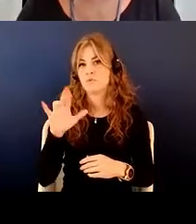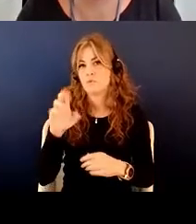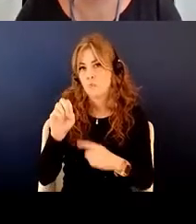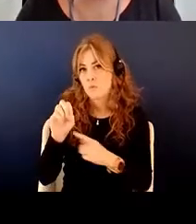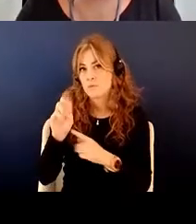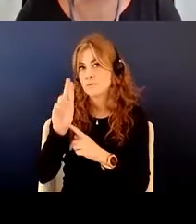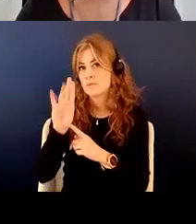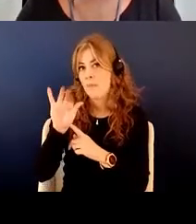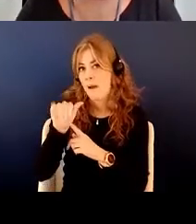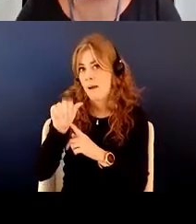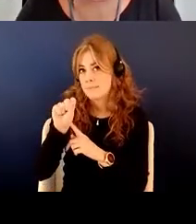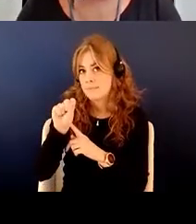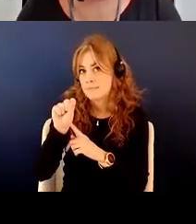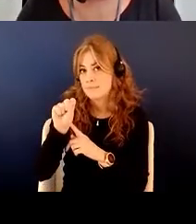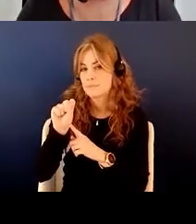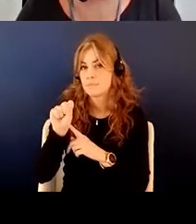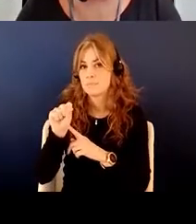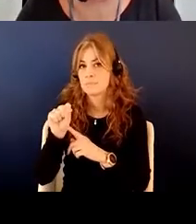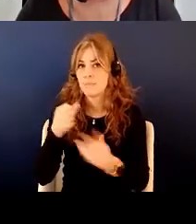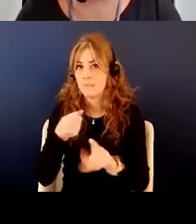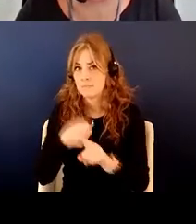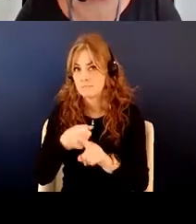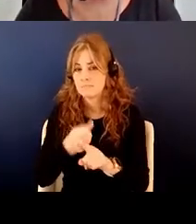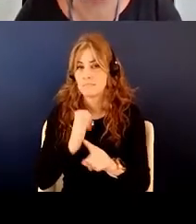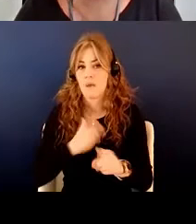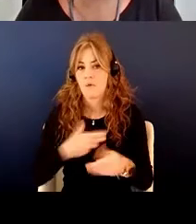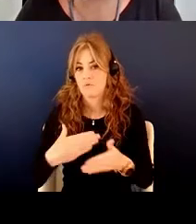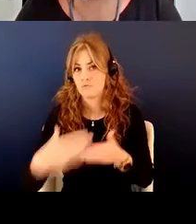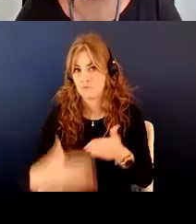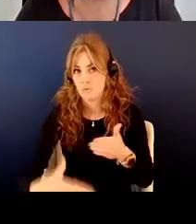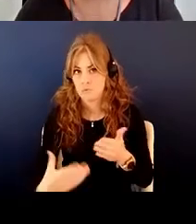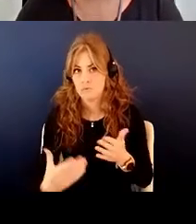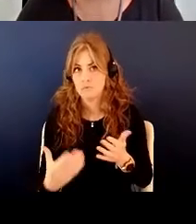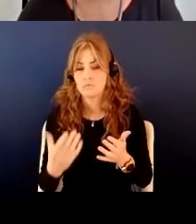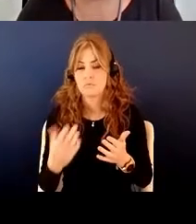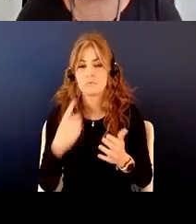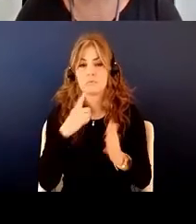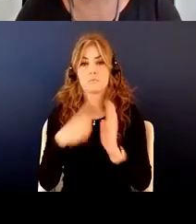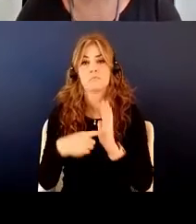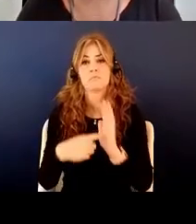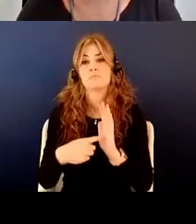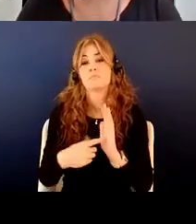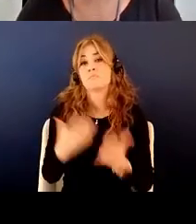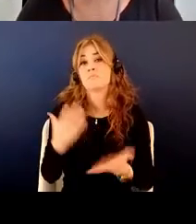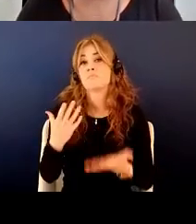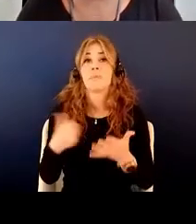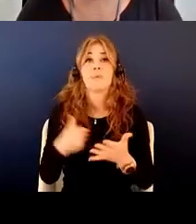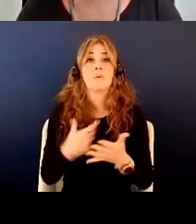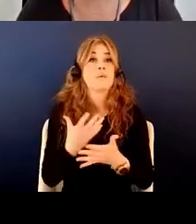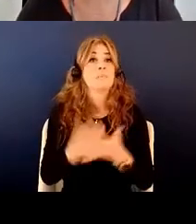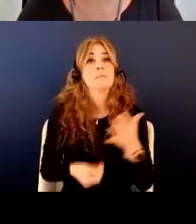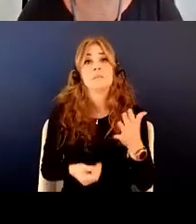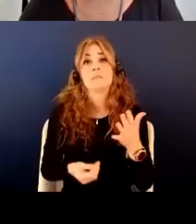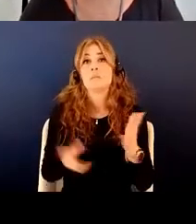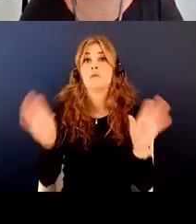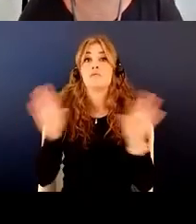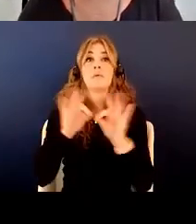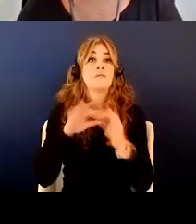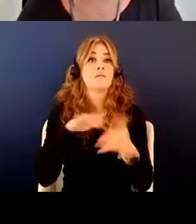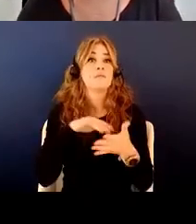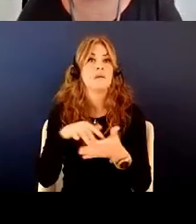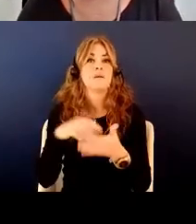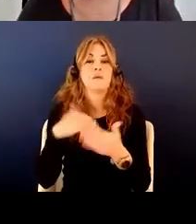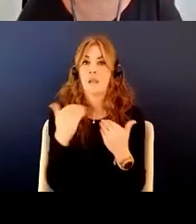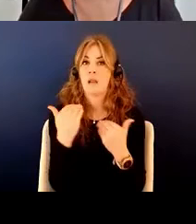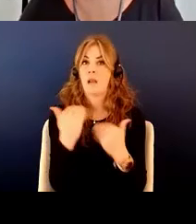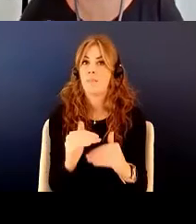impact the results we would have in a systematic review. So for example, we might be missing relevant studies because we did a limited